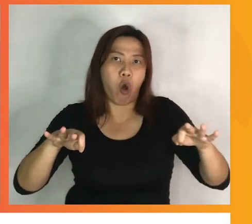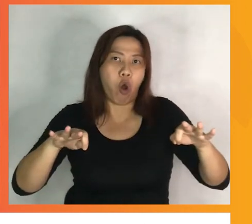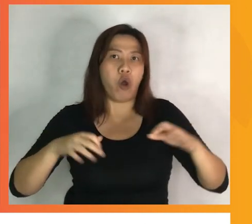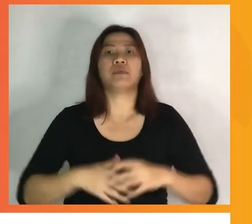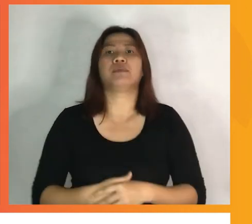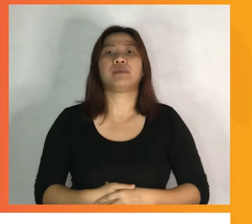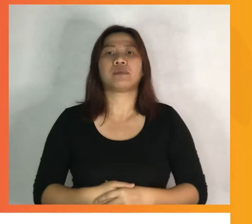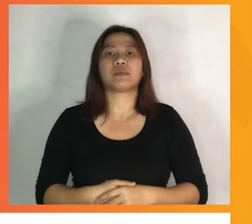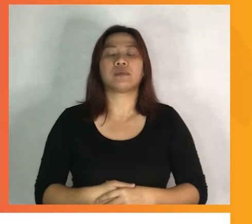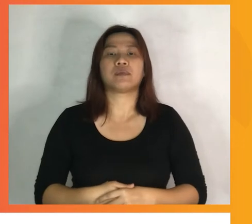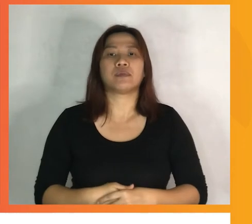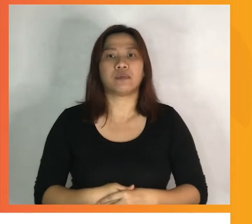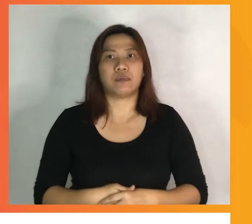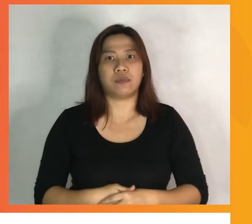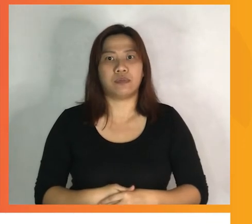floor.